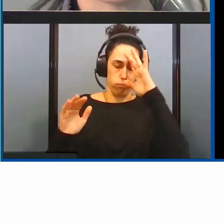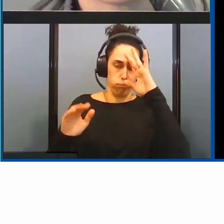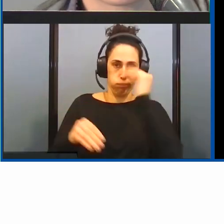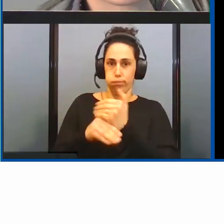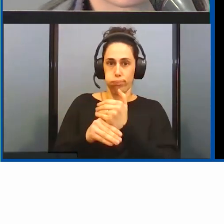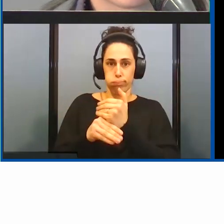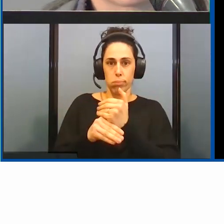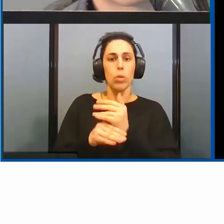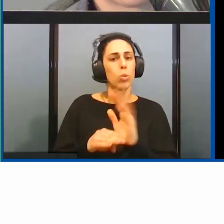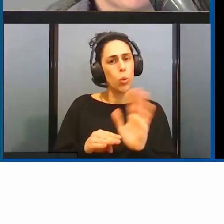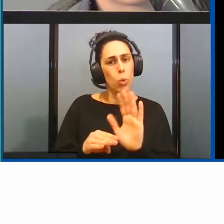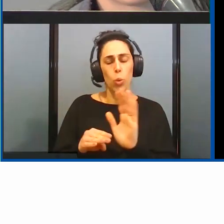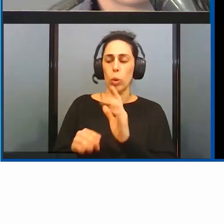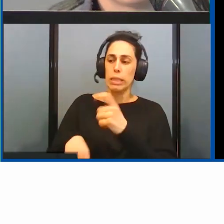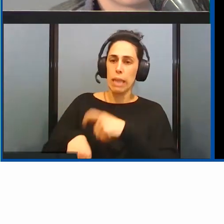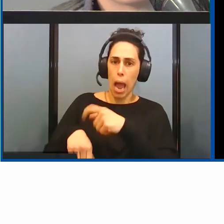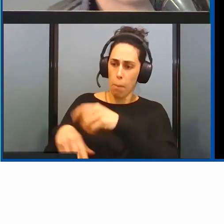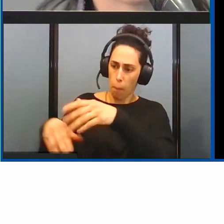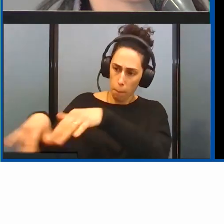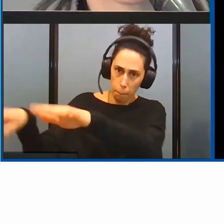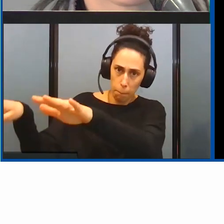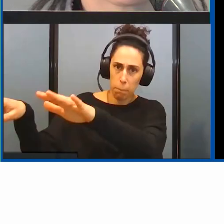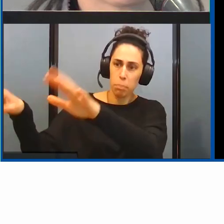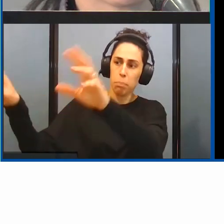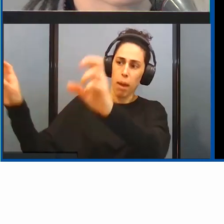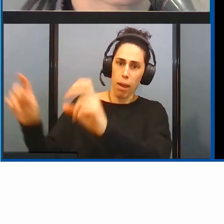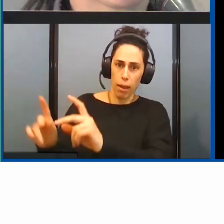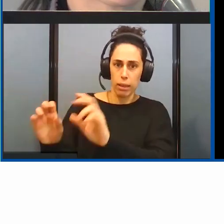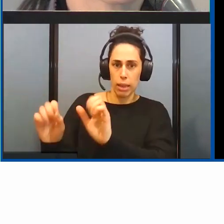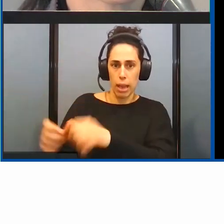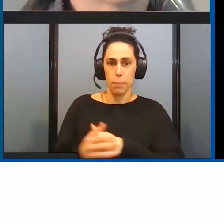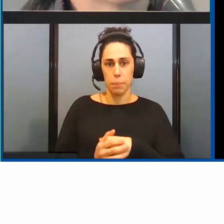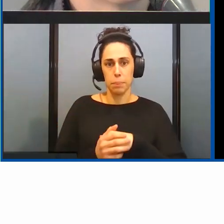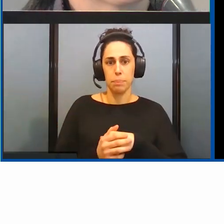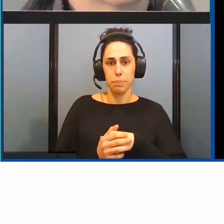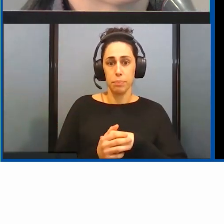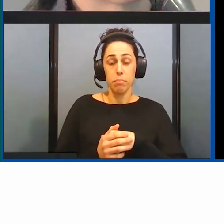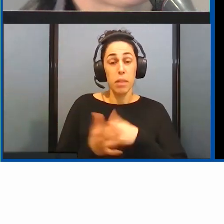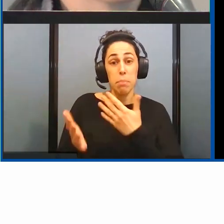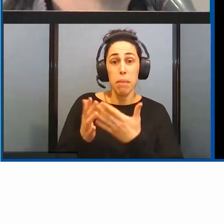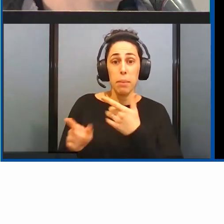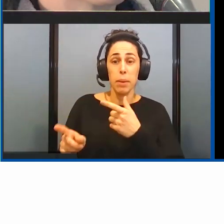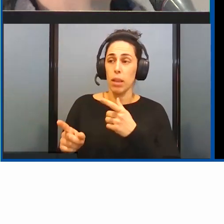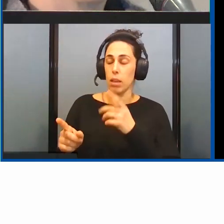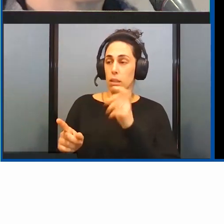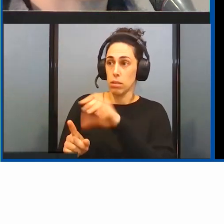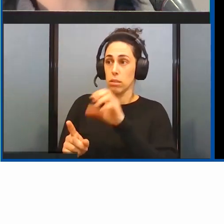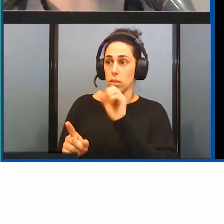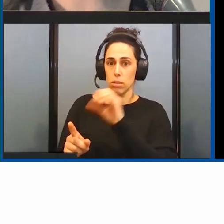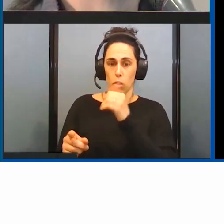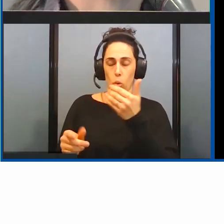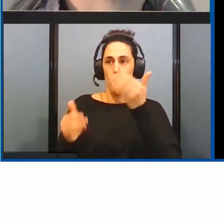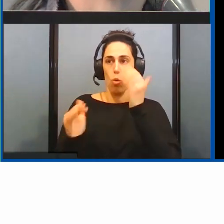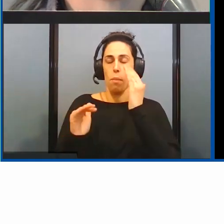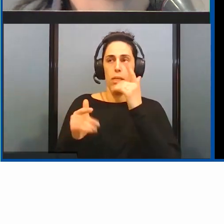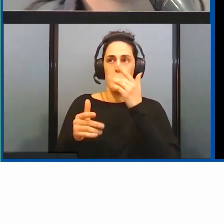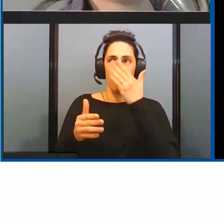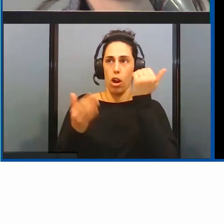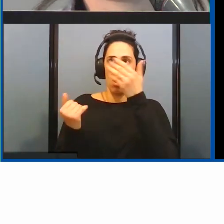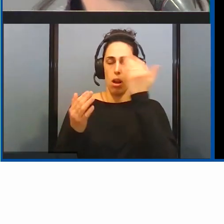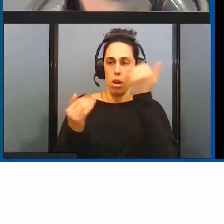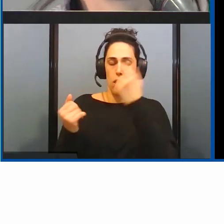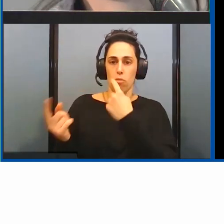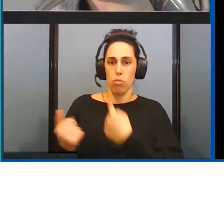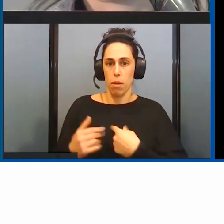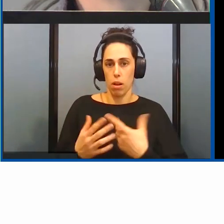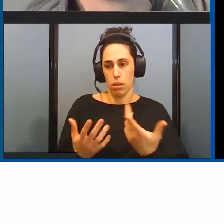say to you, things they may have forgotten. I'm like that. I forget things, so I have my slides. I'm going to remember what I'm going to say today.